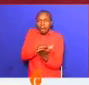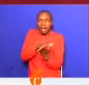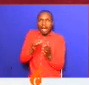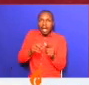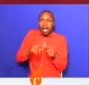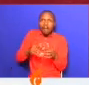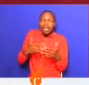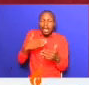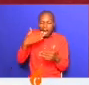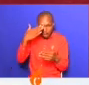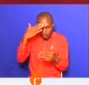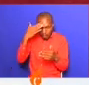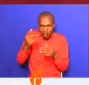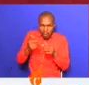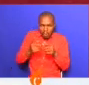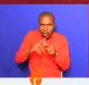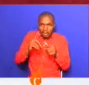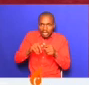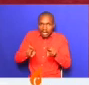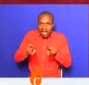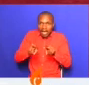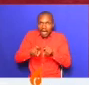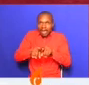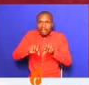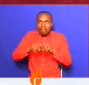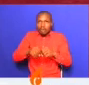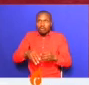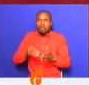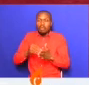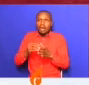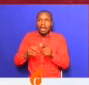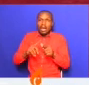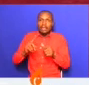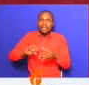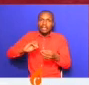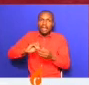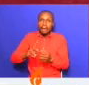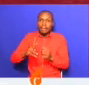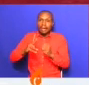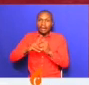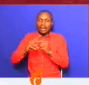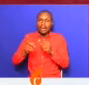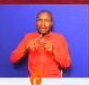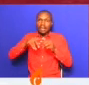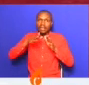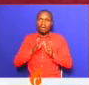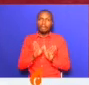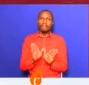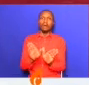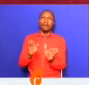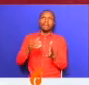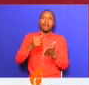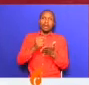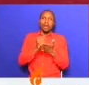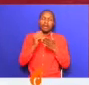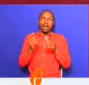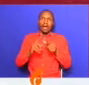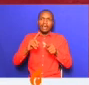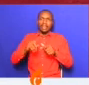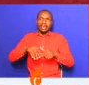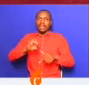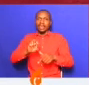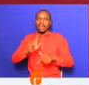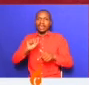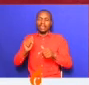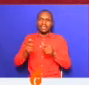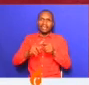the same to be false, constitute breach of Section 9 of Public Officer Ethics Act, which